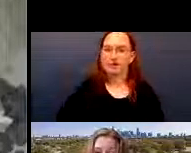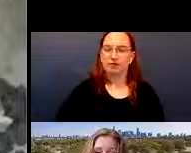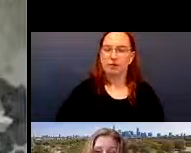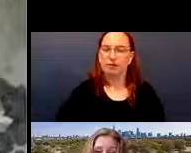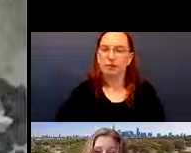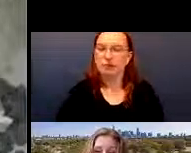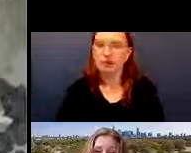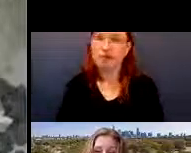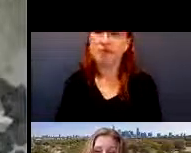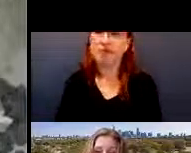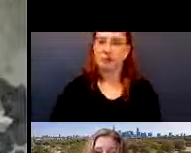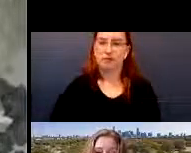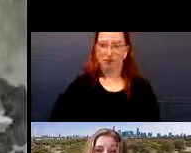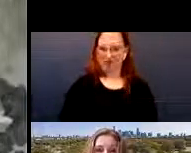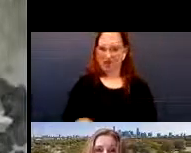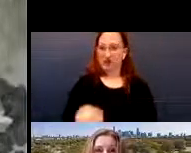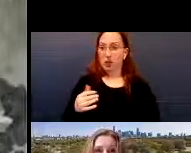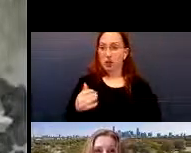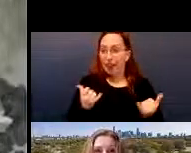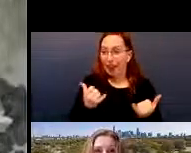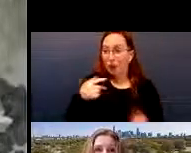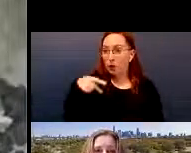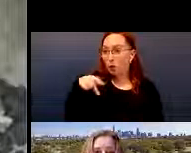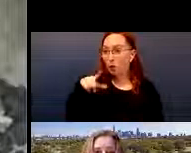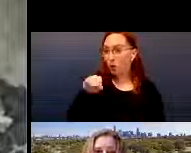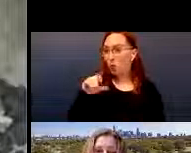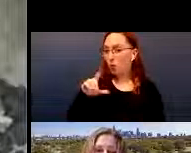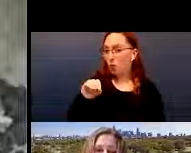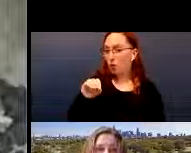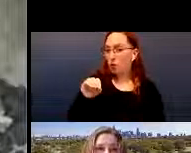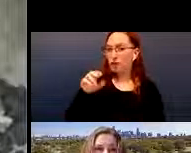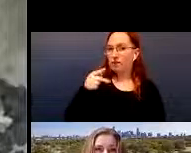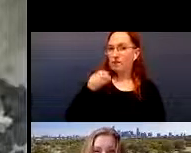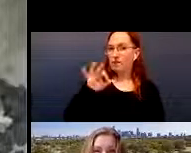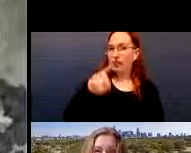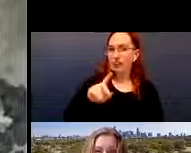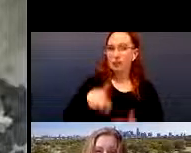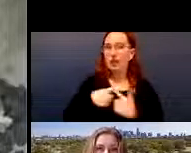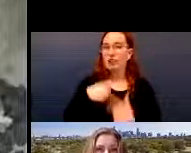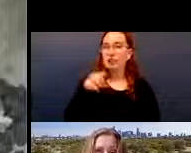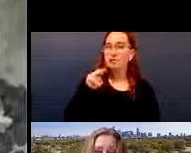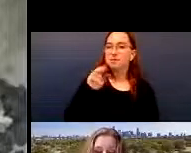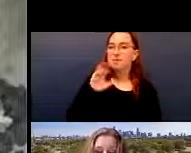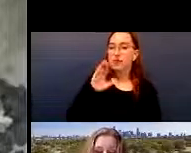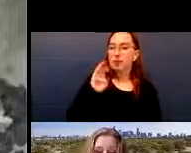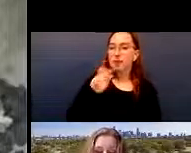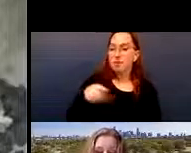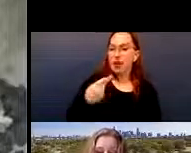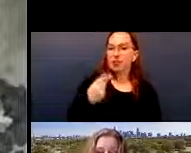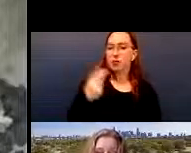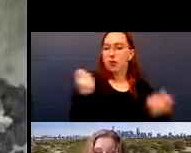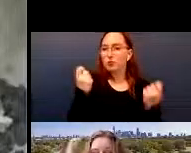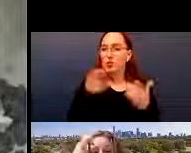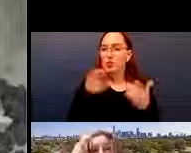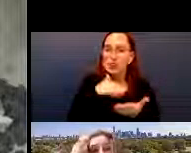Moving on to the polo field area, home also to the Macbeth Recreation Center and the Girl Scout hut or cabin. The